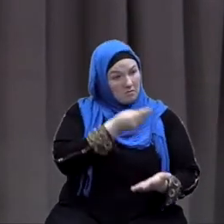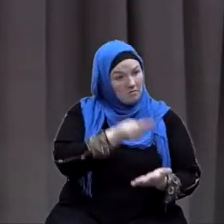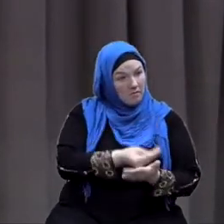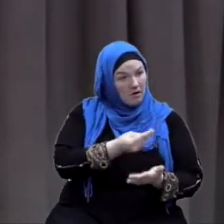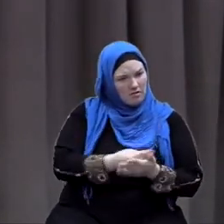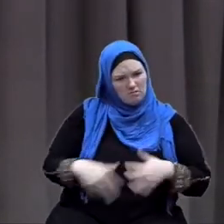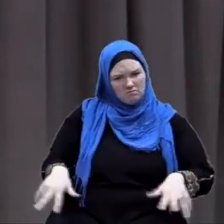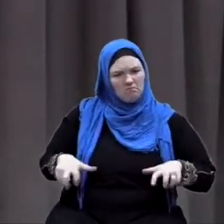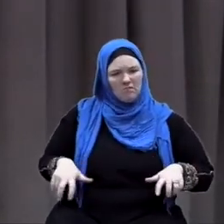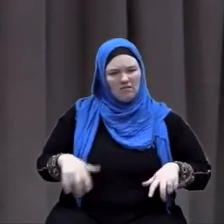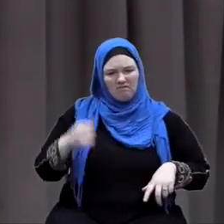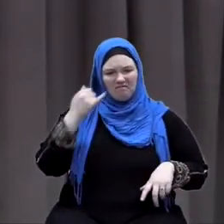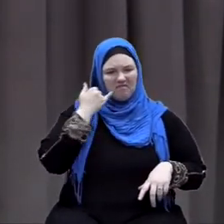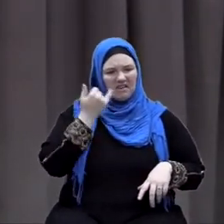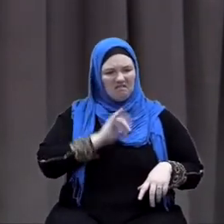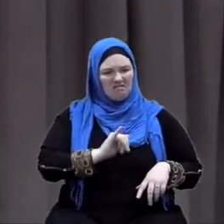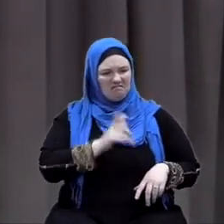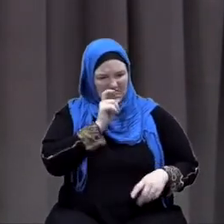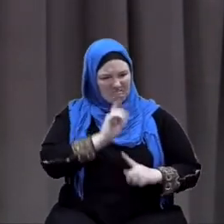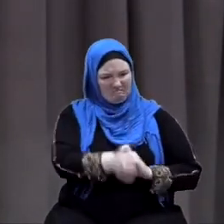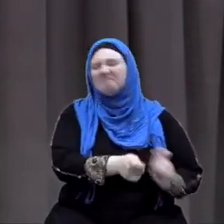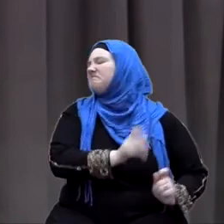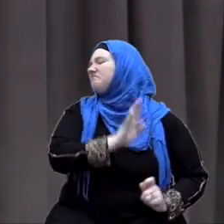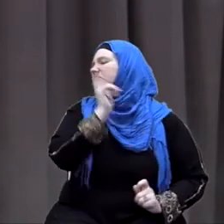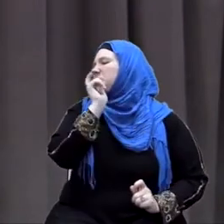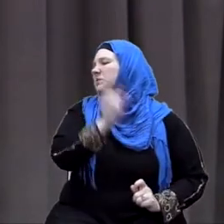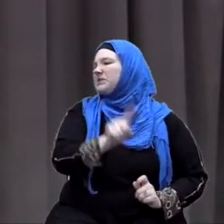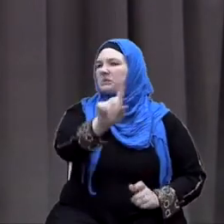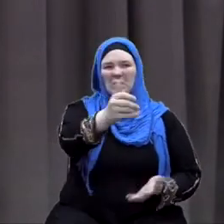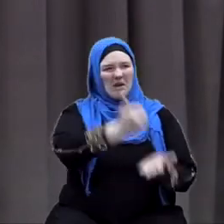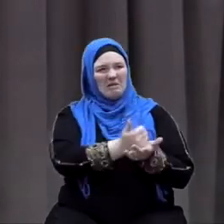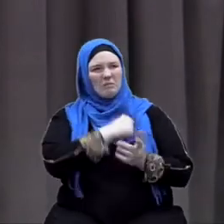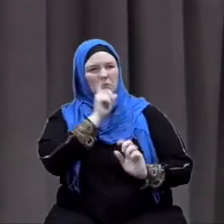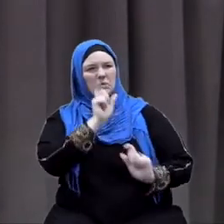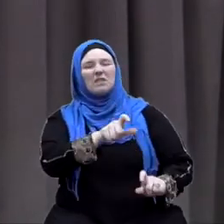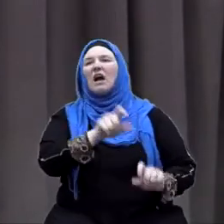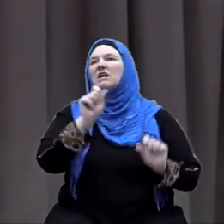he doesn't need anybody, he can do without anyone,